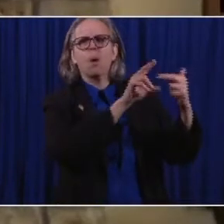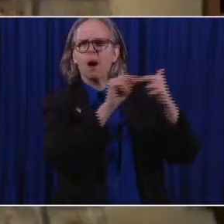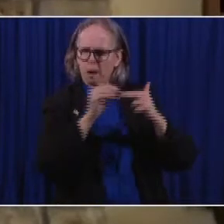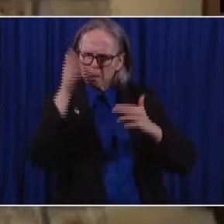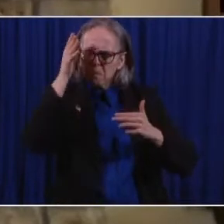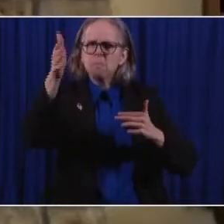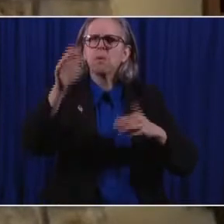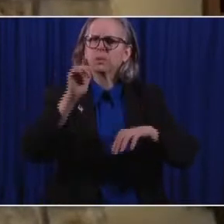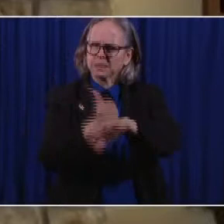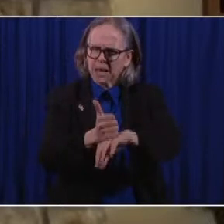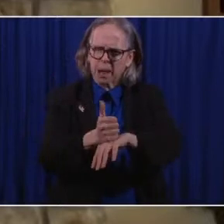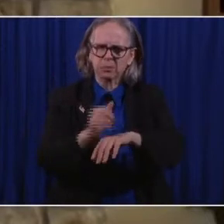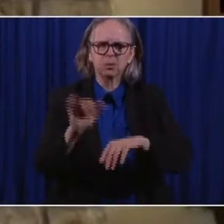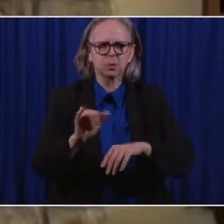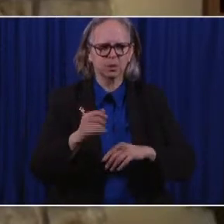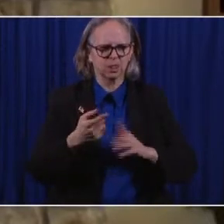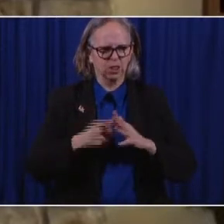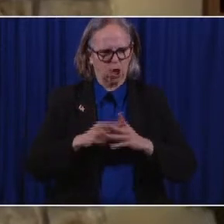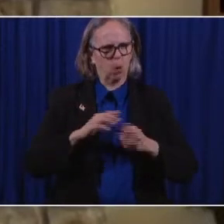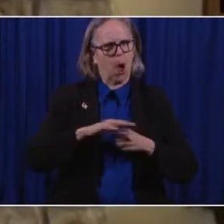big sites,